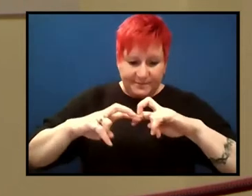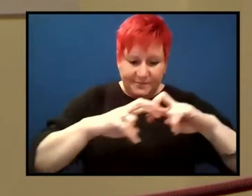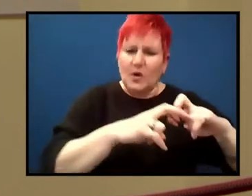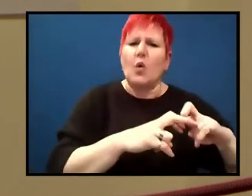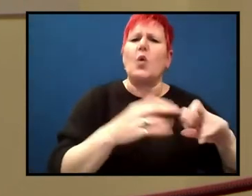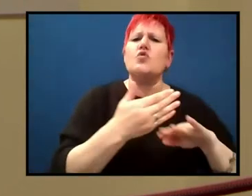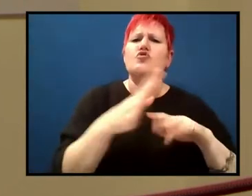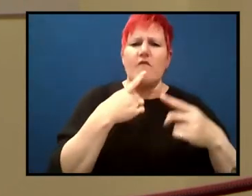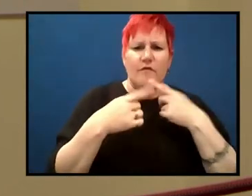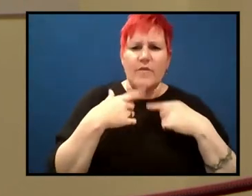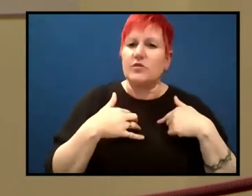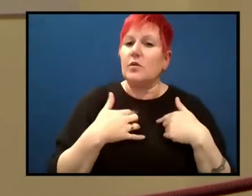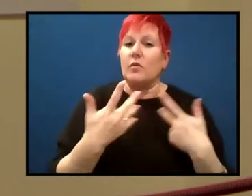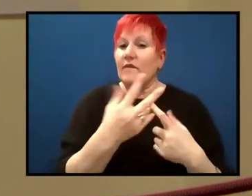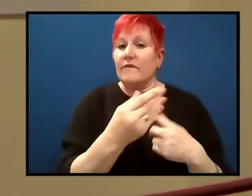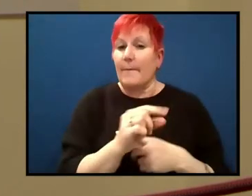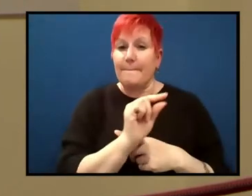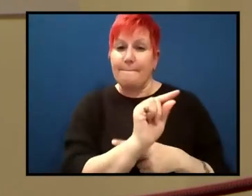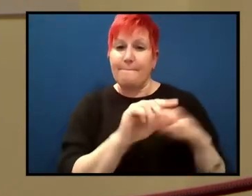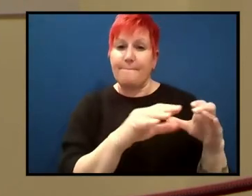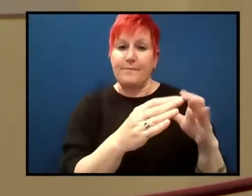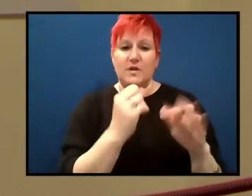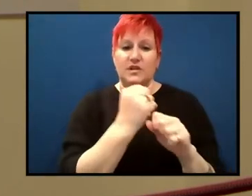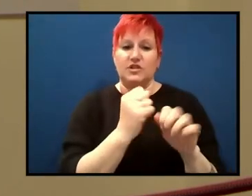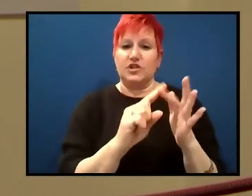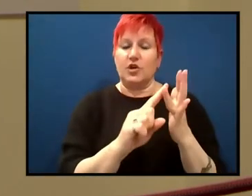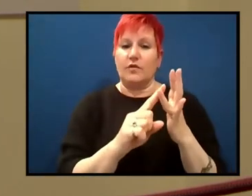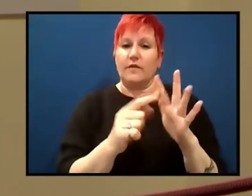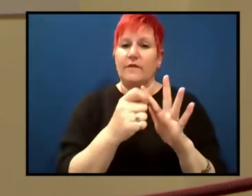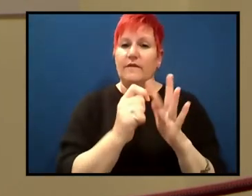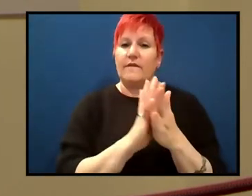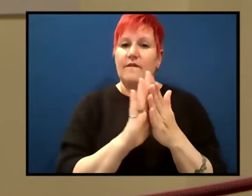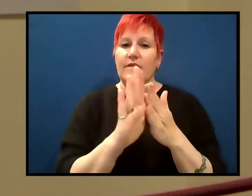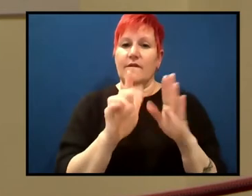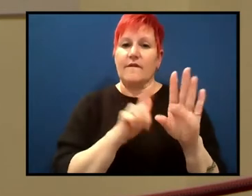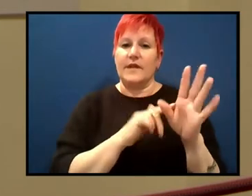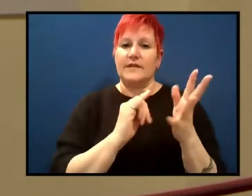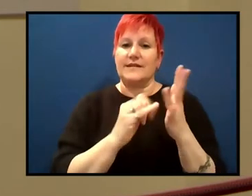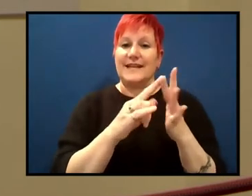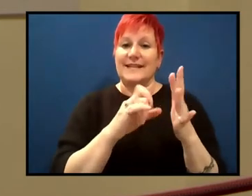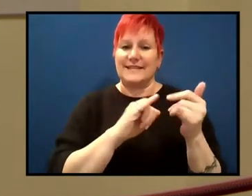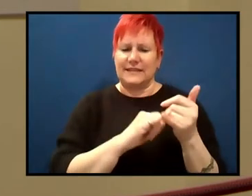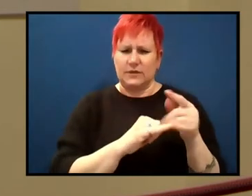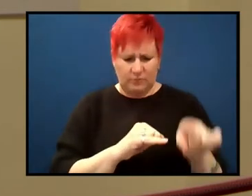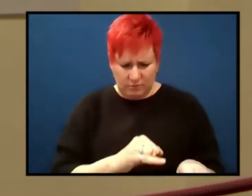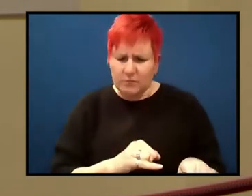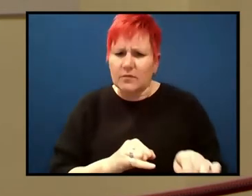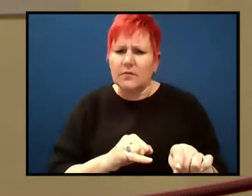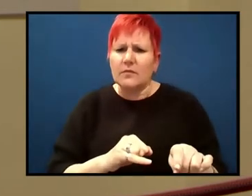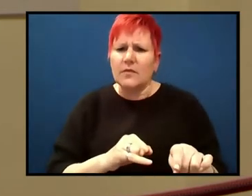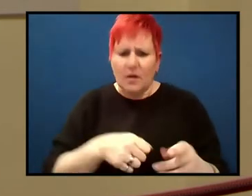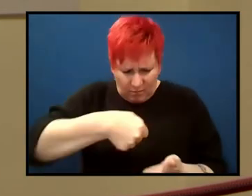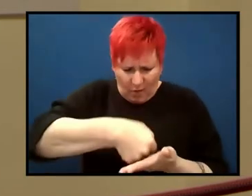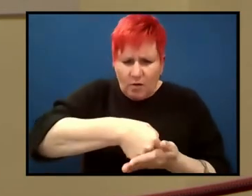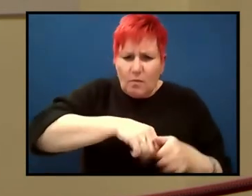came from geophysics, um, things like the magnetic properties of the ocean floor, um, which were determined by